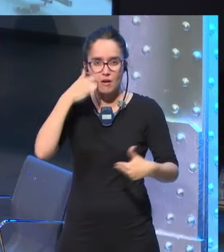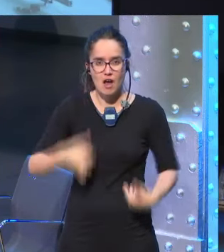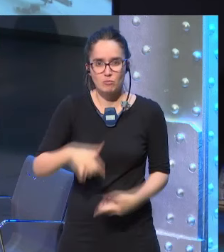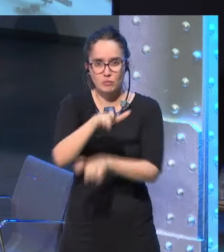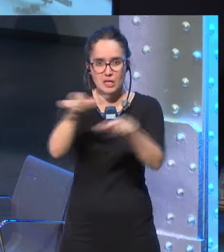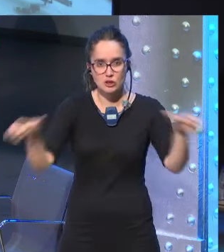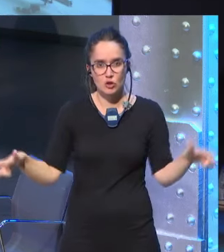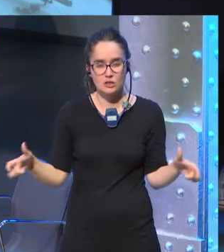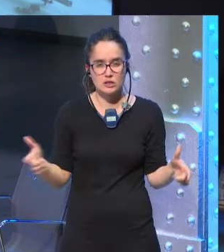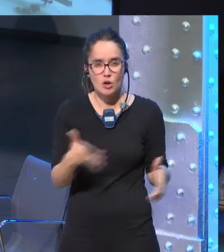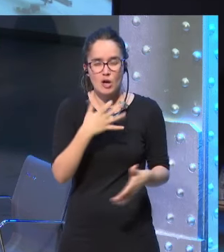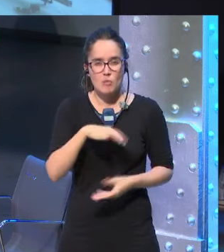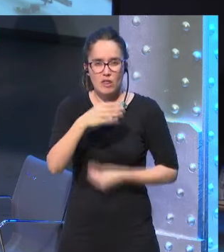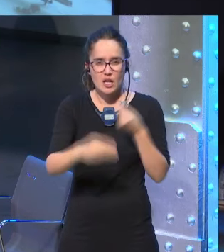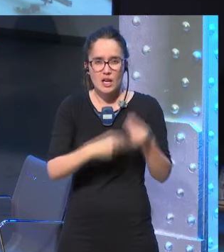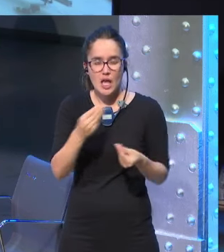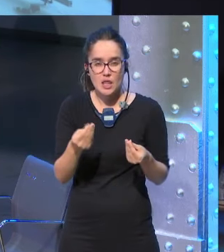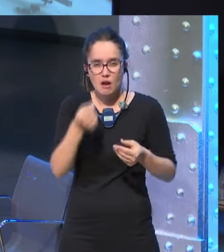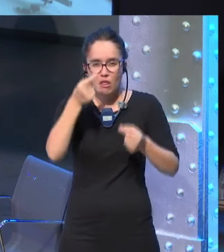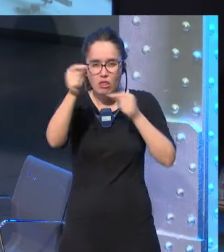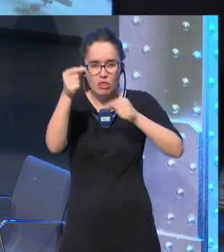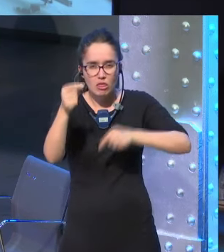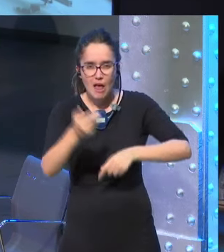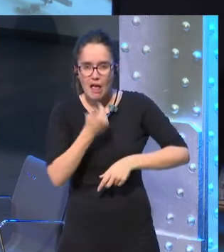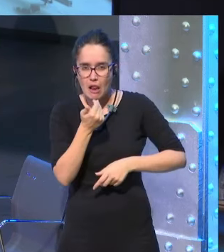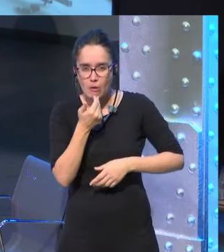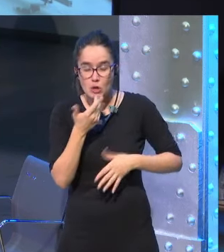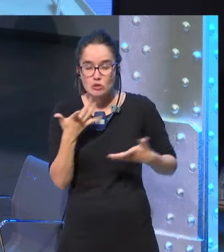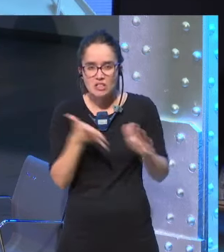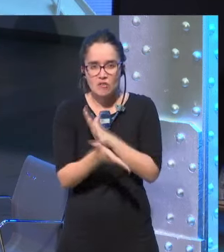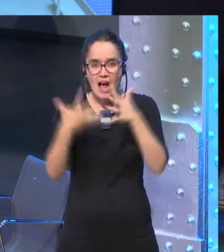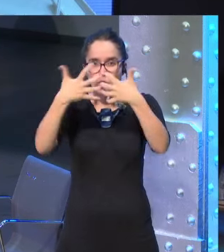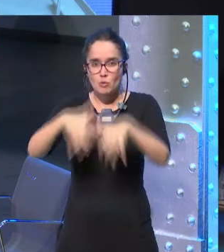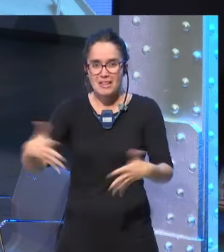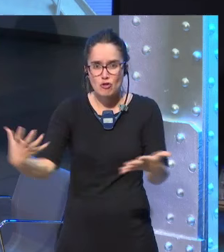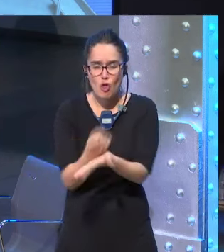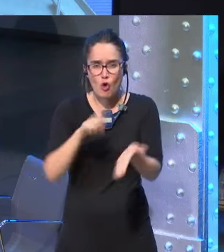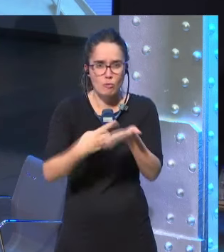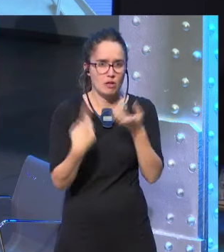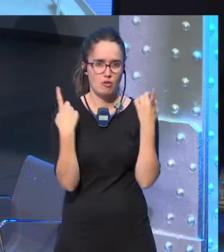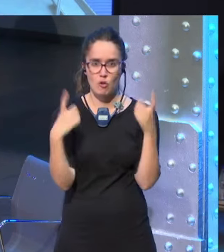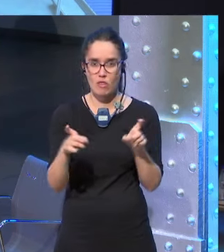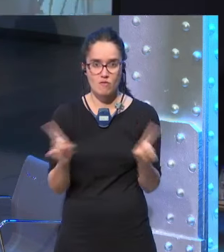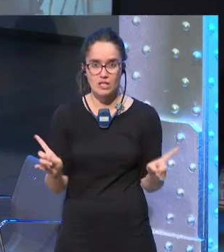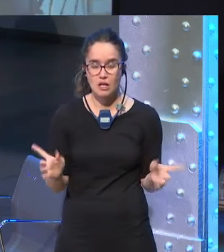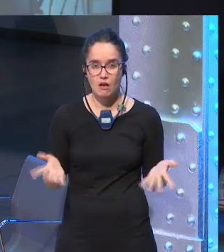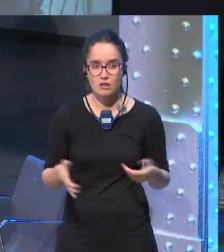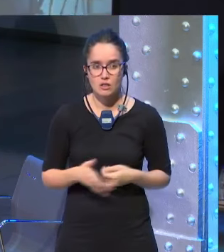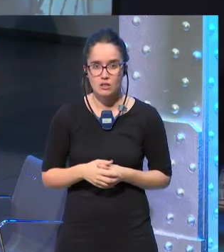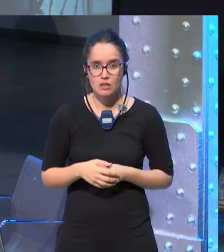they can do minor corrections. So we don't need to automate everything to go into digital construction.